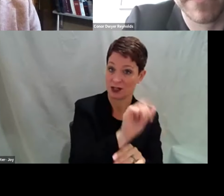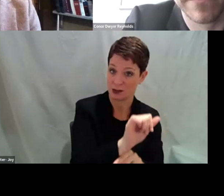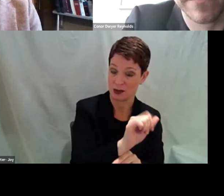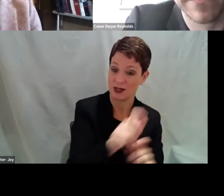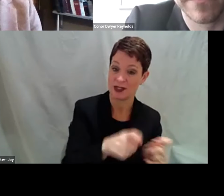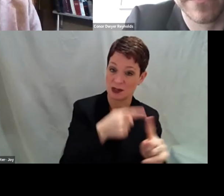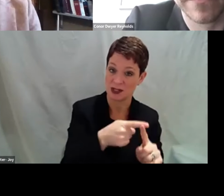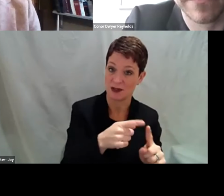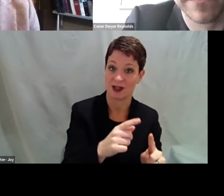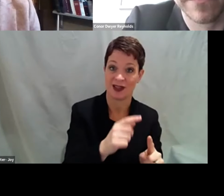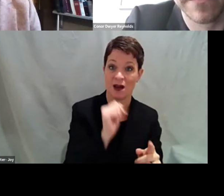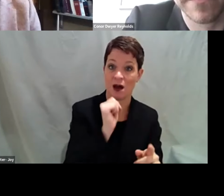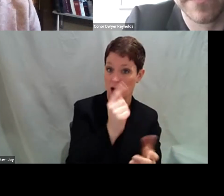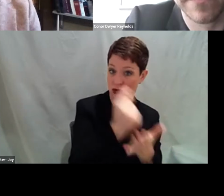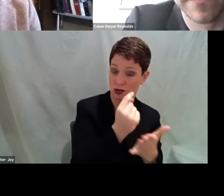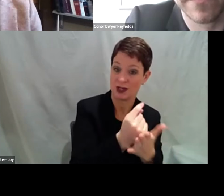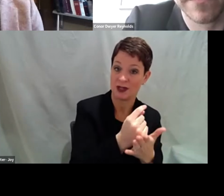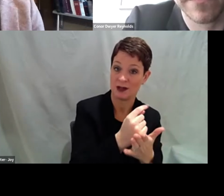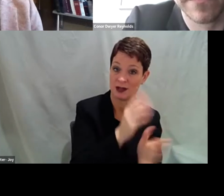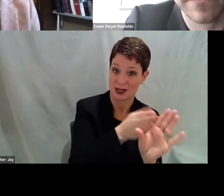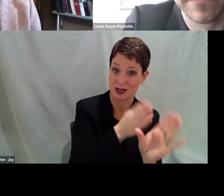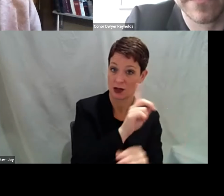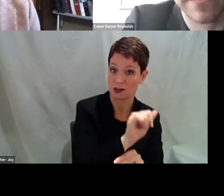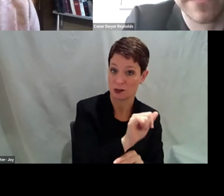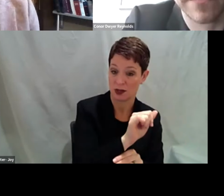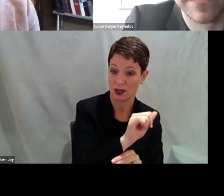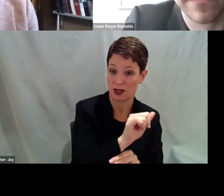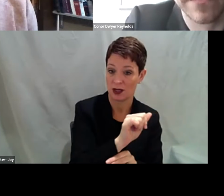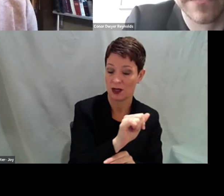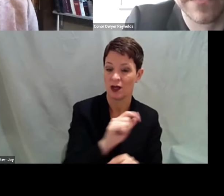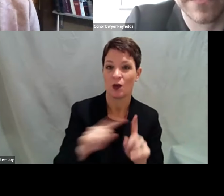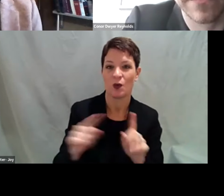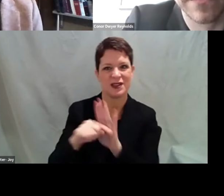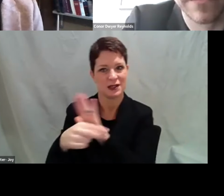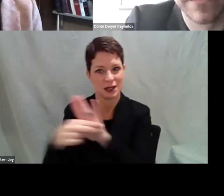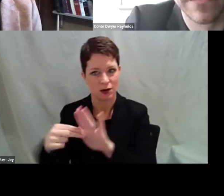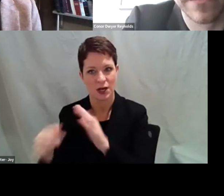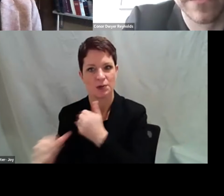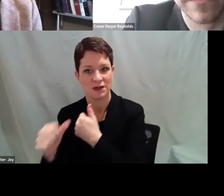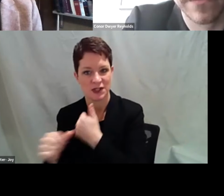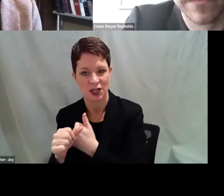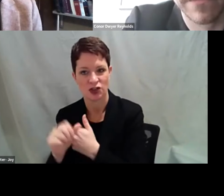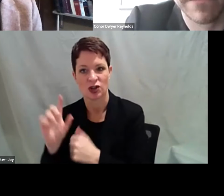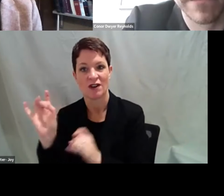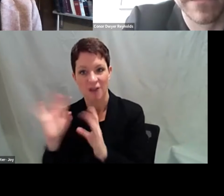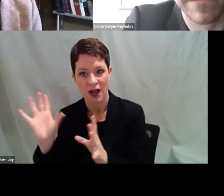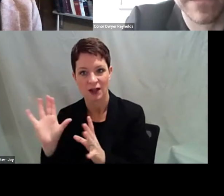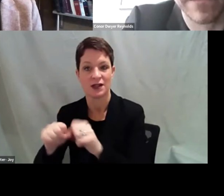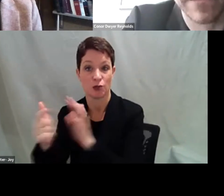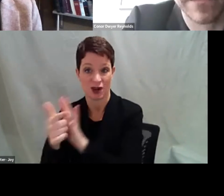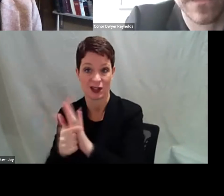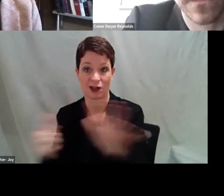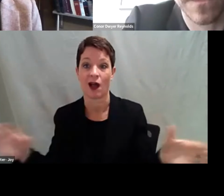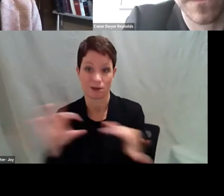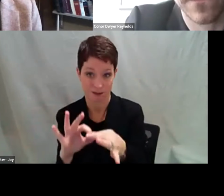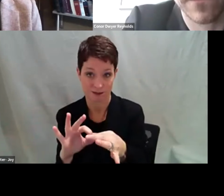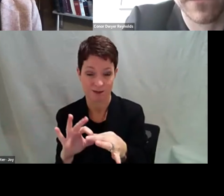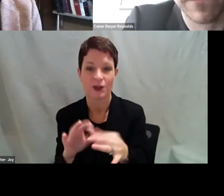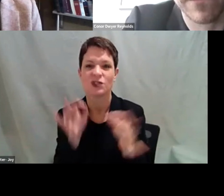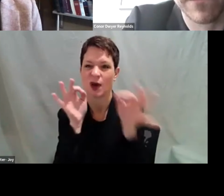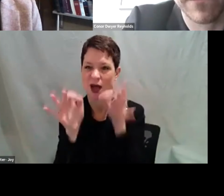particularly untreated psychiatric disabilities, with tropes and stereotypes of danger, violence, and criminality. All right, so I've